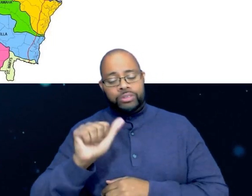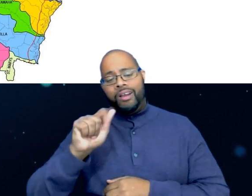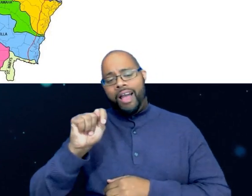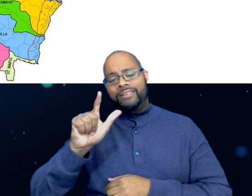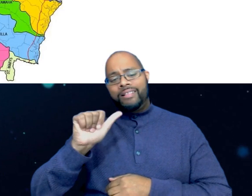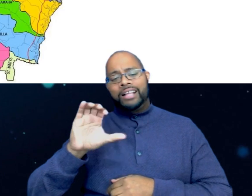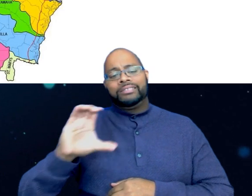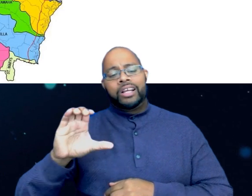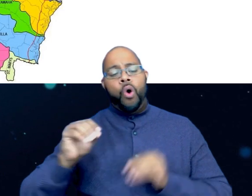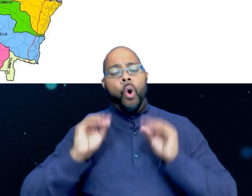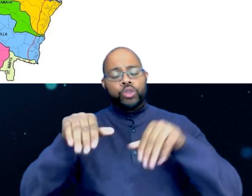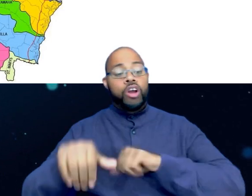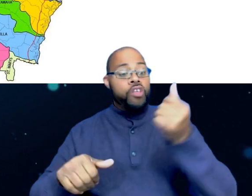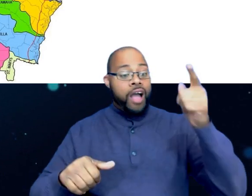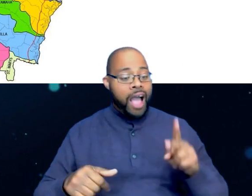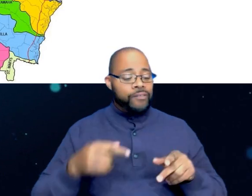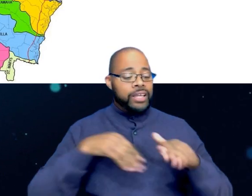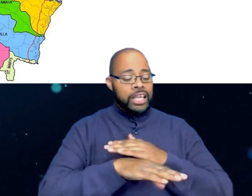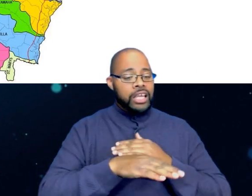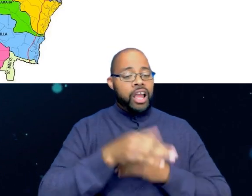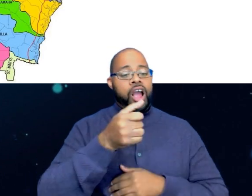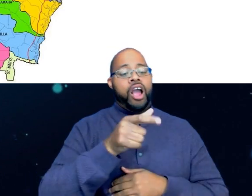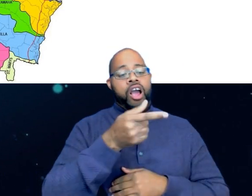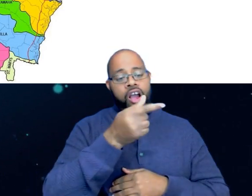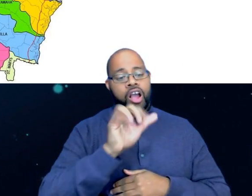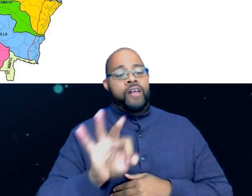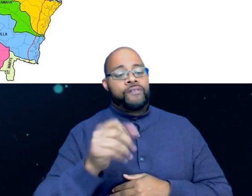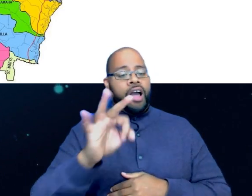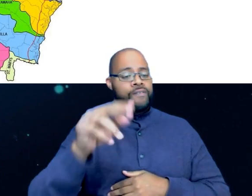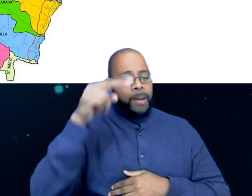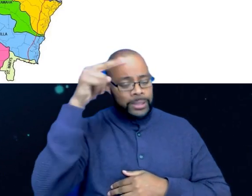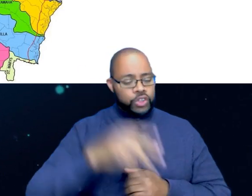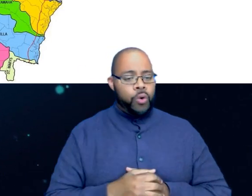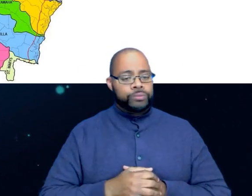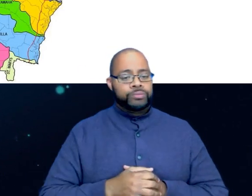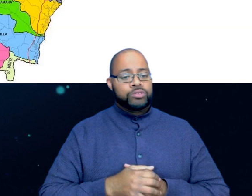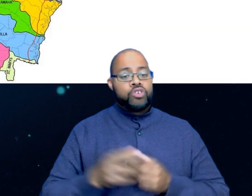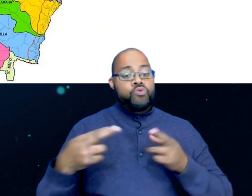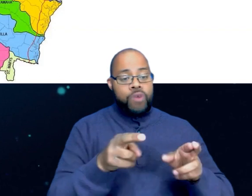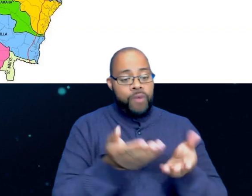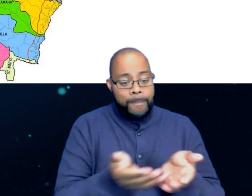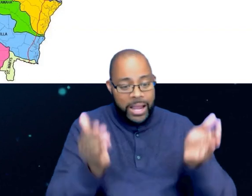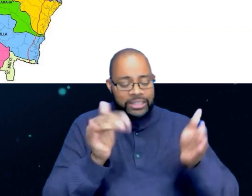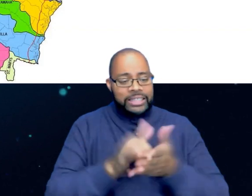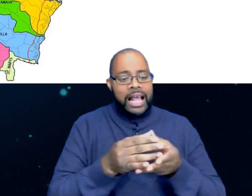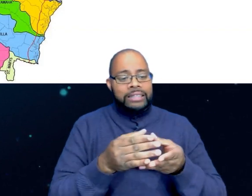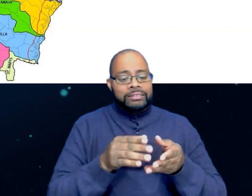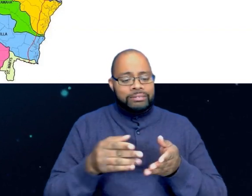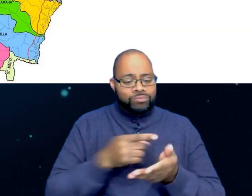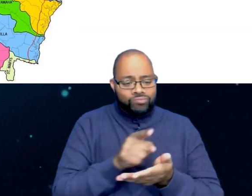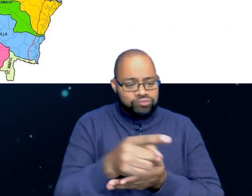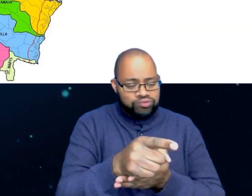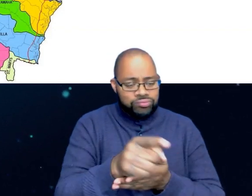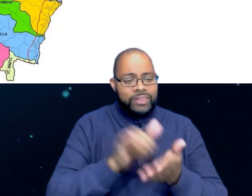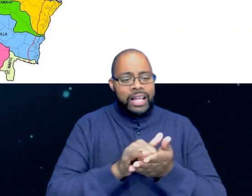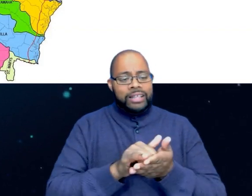Atlantic Ocean, while the other half goes into the Gulf of Mexico. A river basin is a portion of land drained by a river and